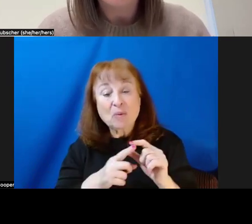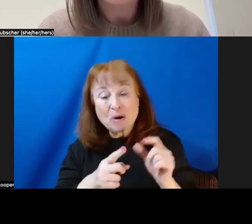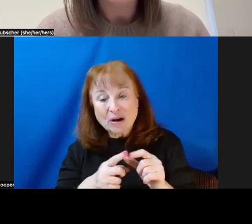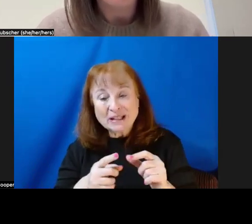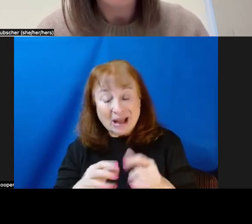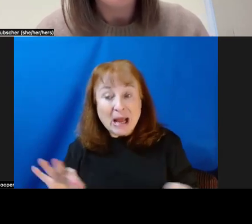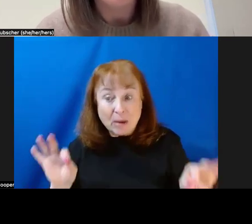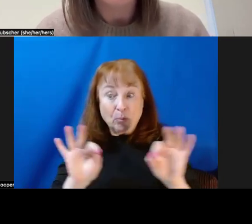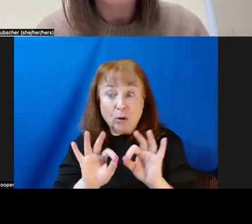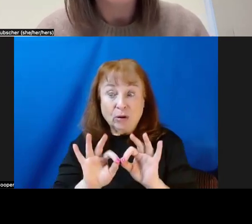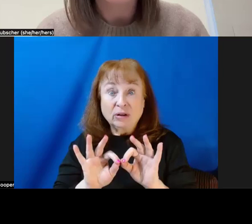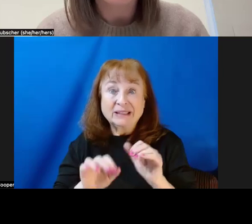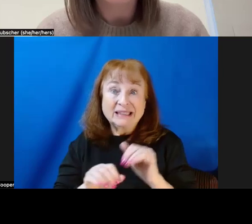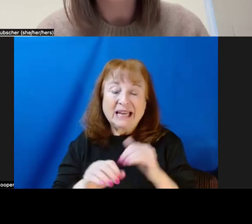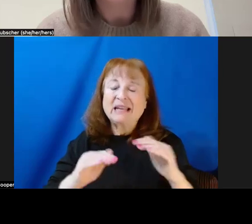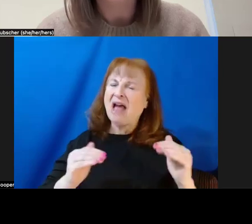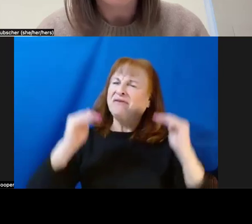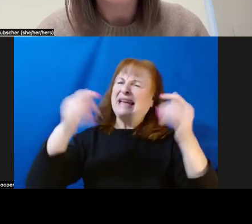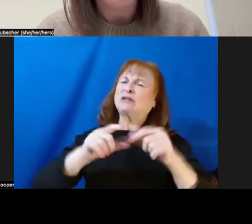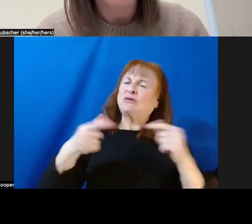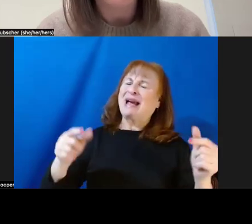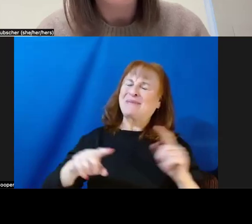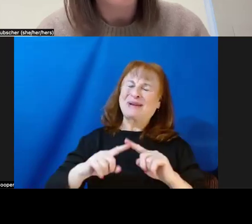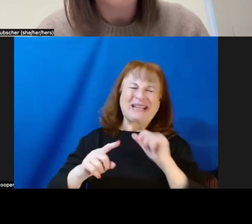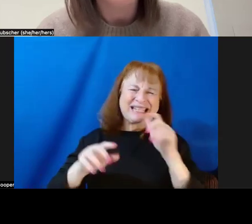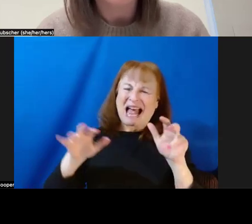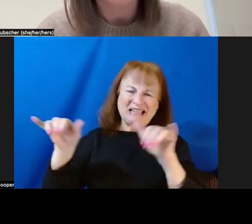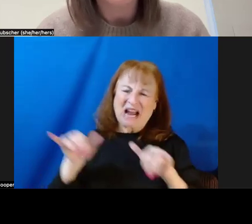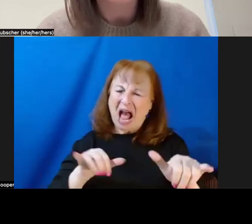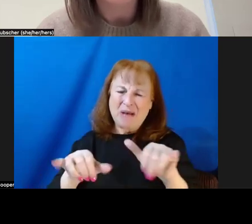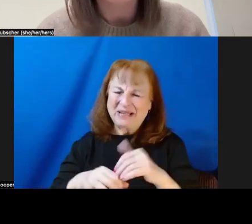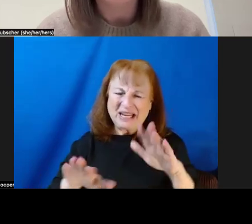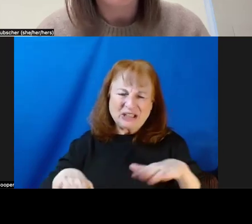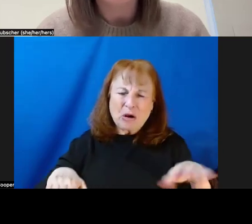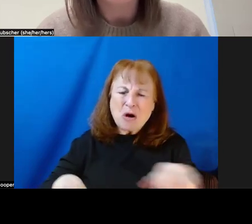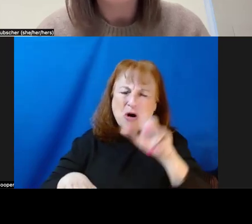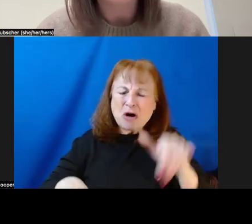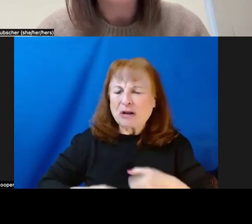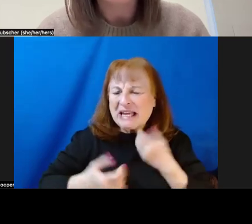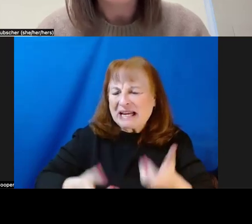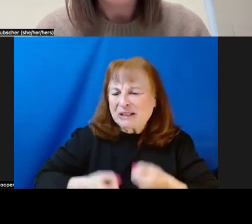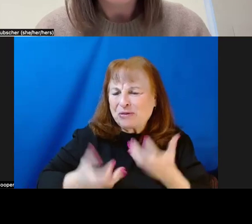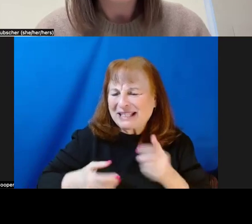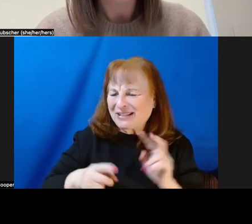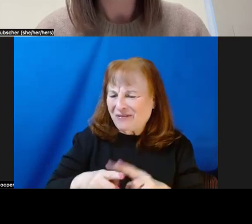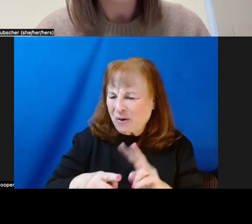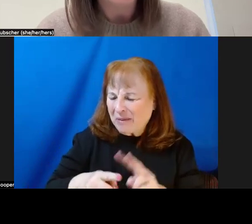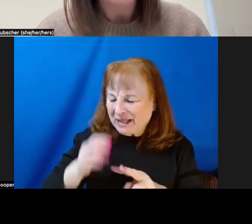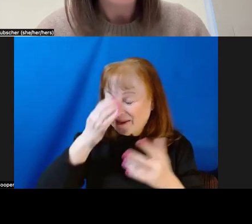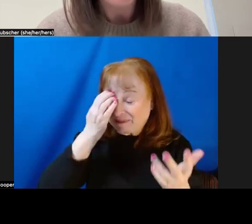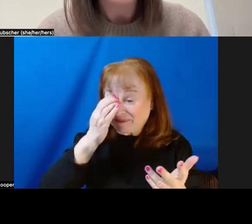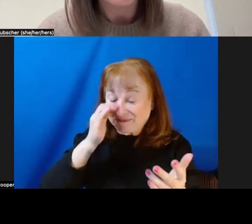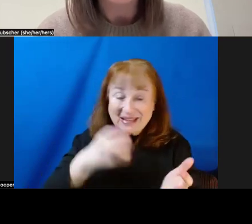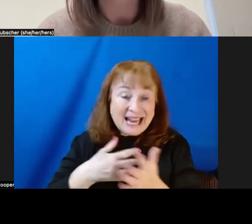a critical role in more advanced grammar, but they're not common in children's early expressive vocabularies. And this is in spite